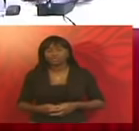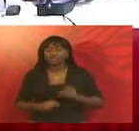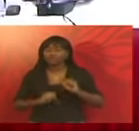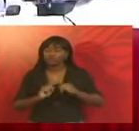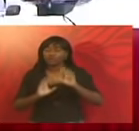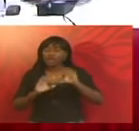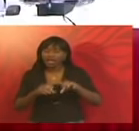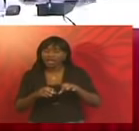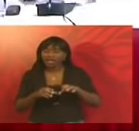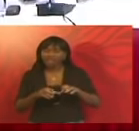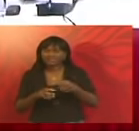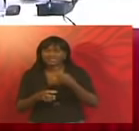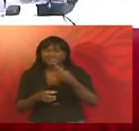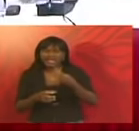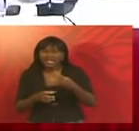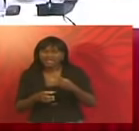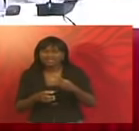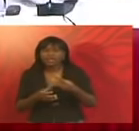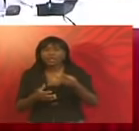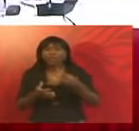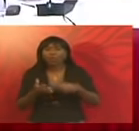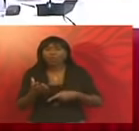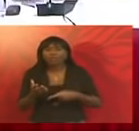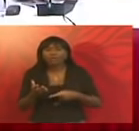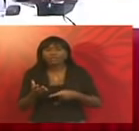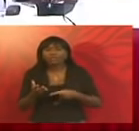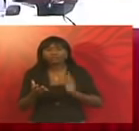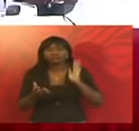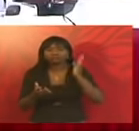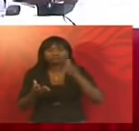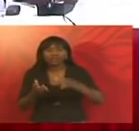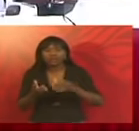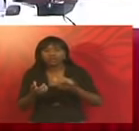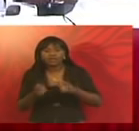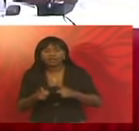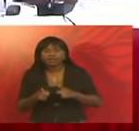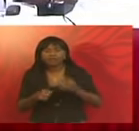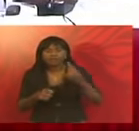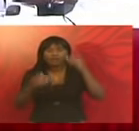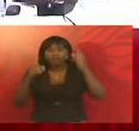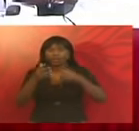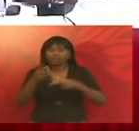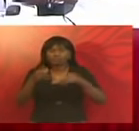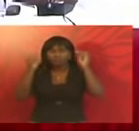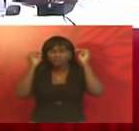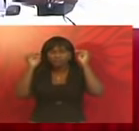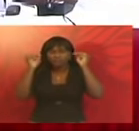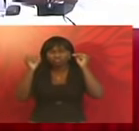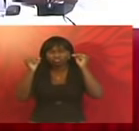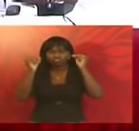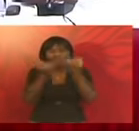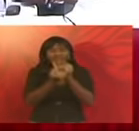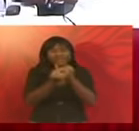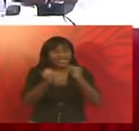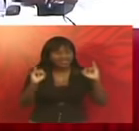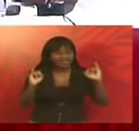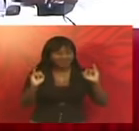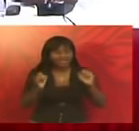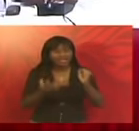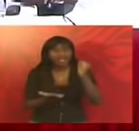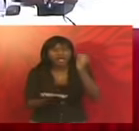as to let us know what will it take for the ministry to independently